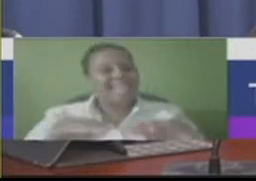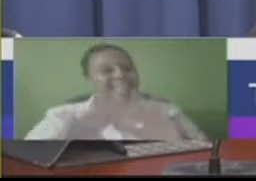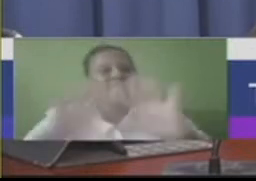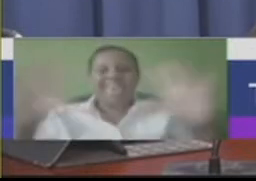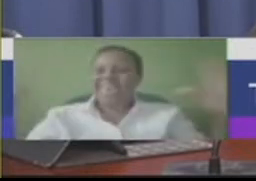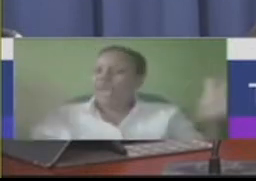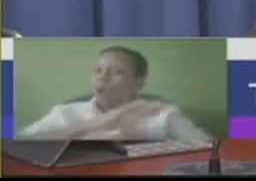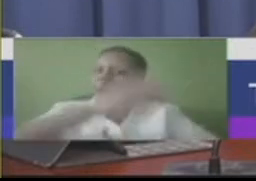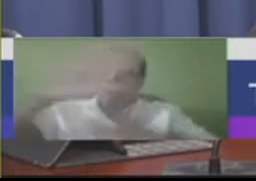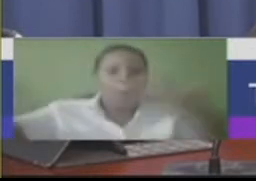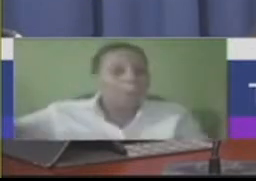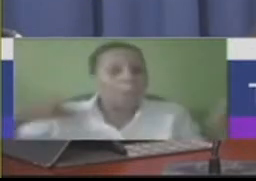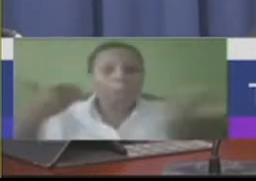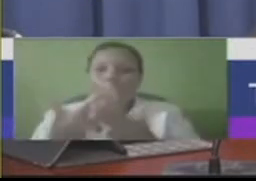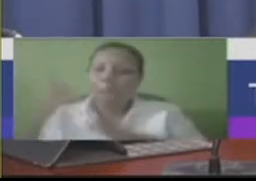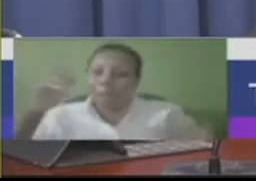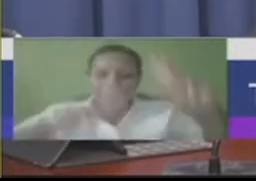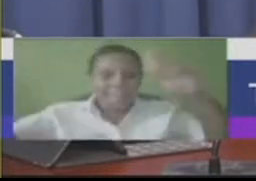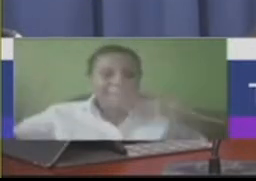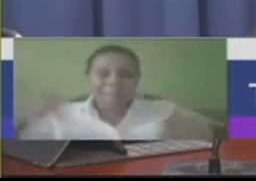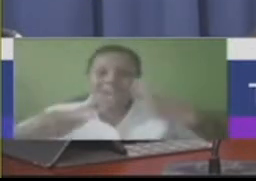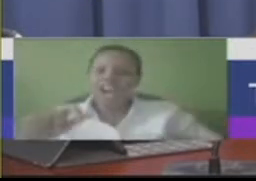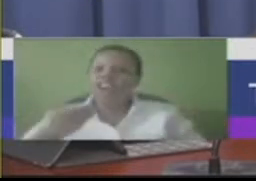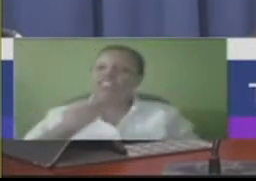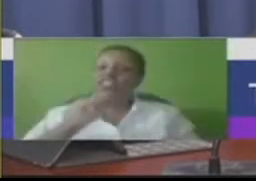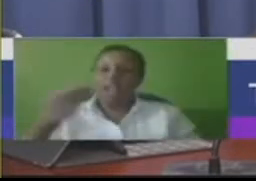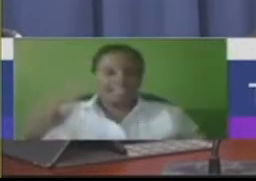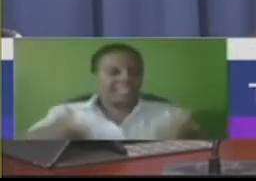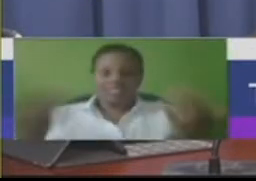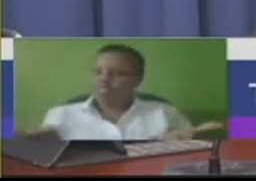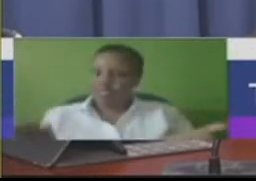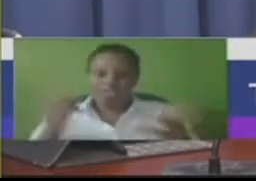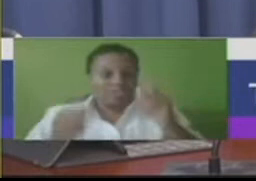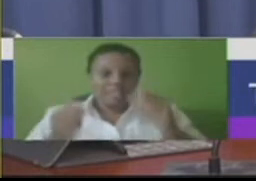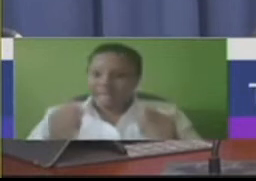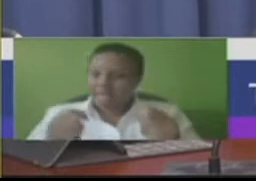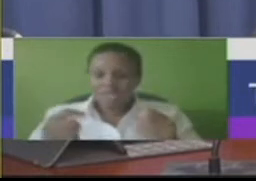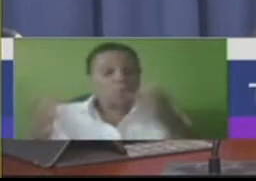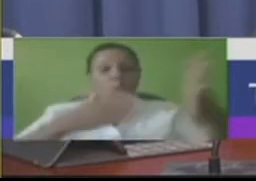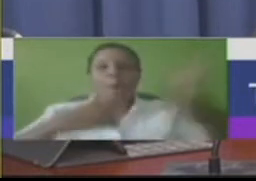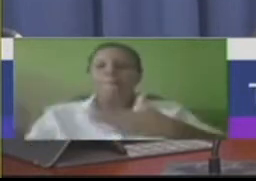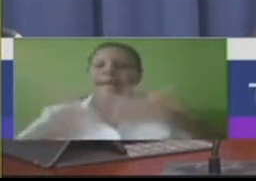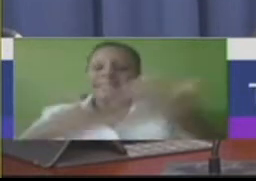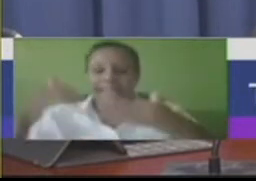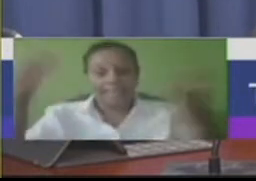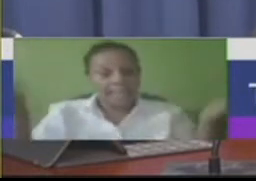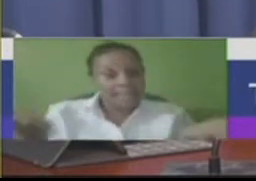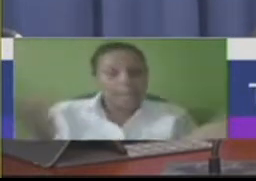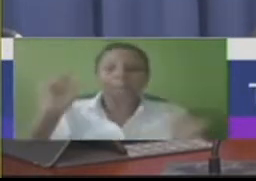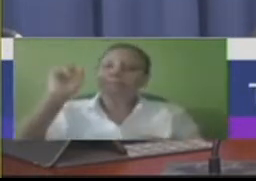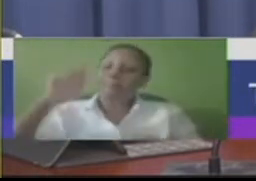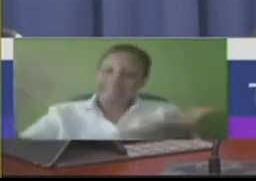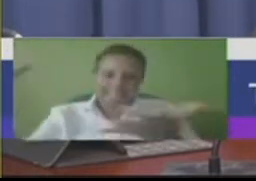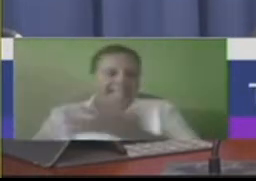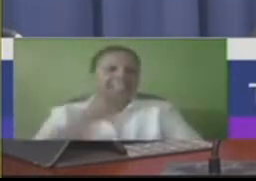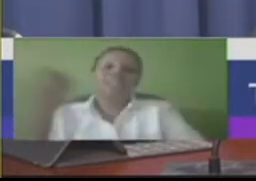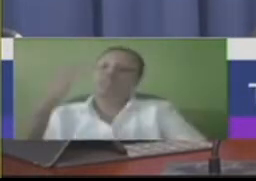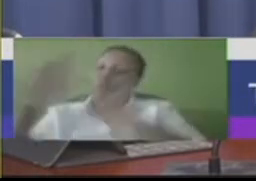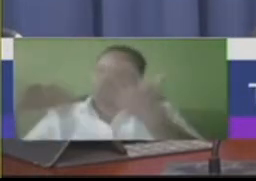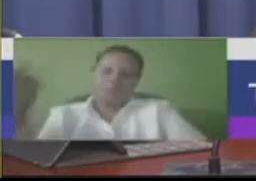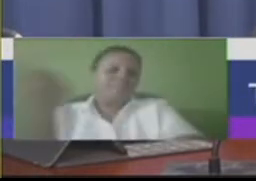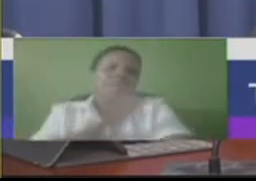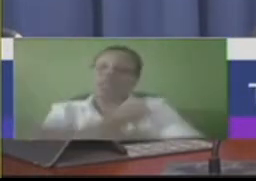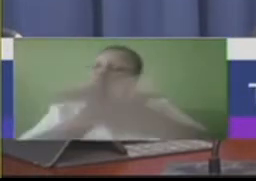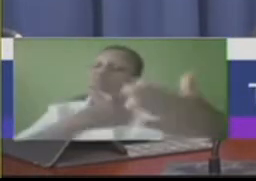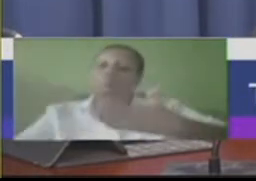be vaccinated for anything, whether it's H1N1, polio, yellow fever, anything. So